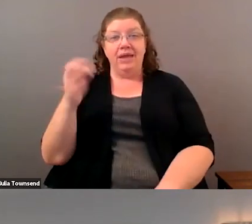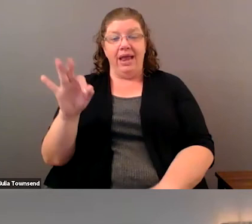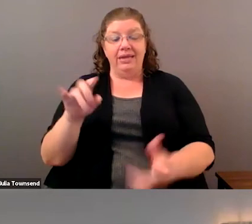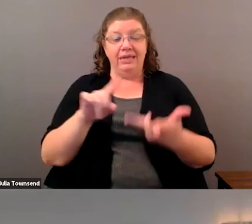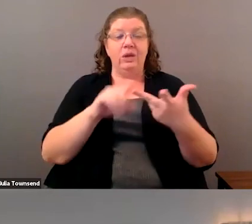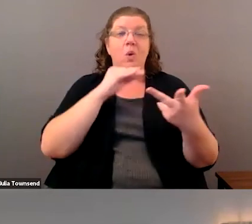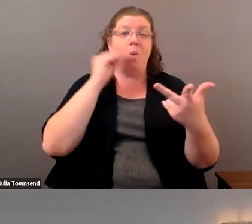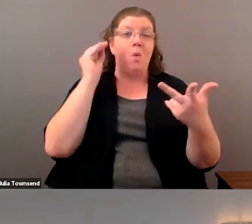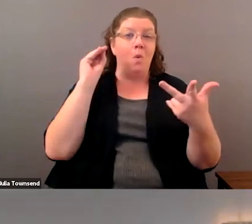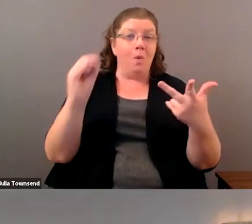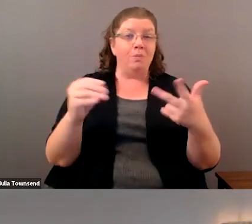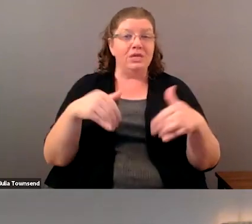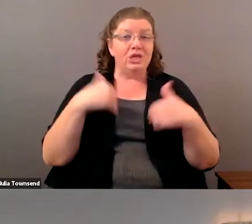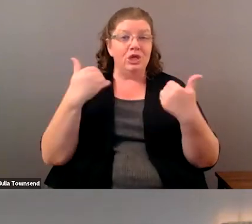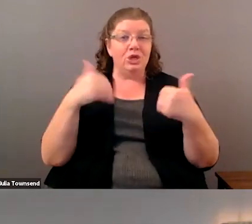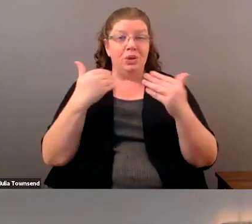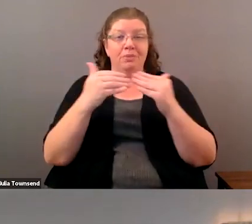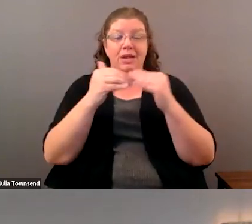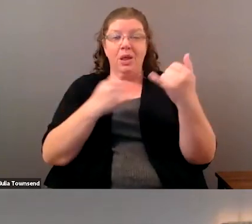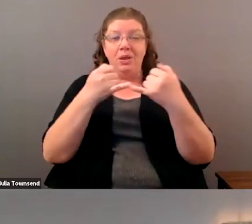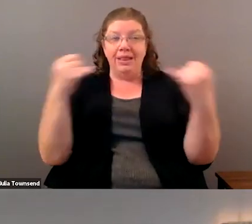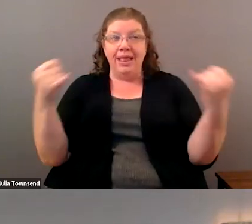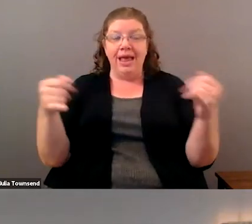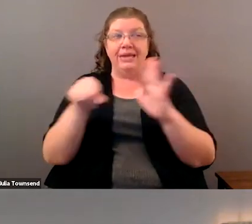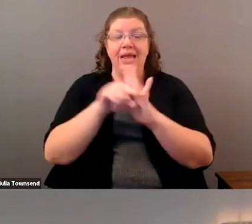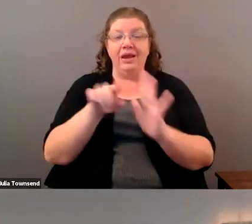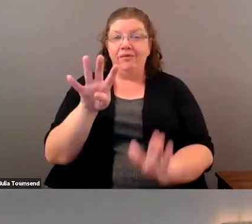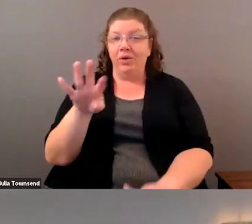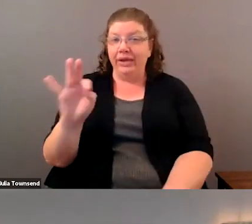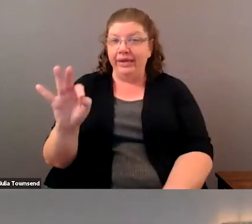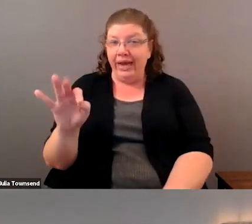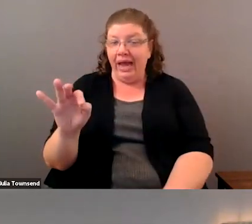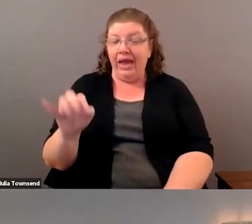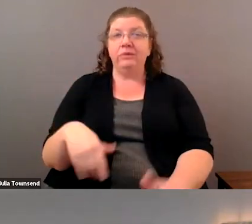youth below the line, negative 49. There's